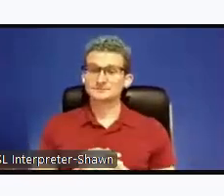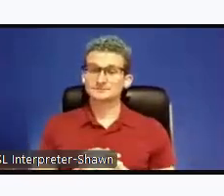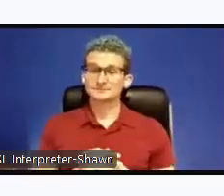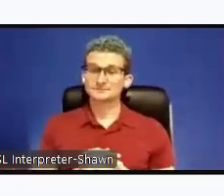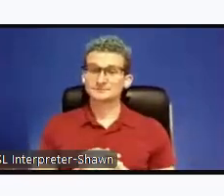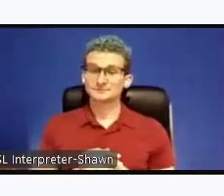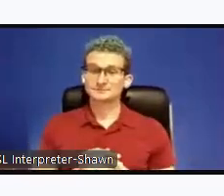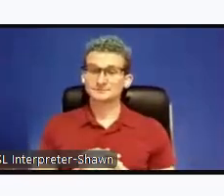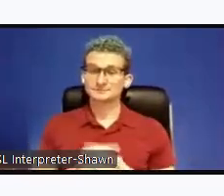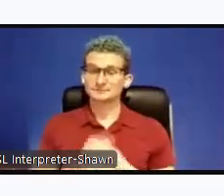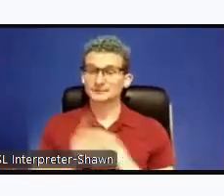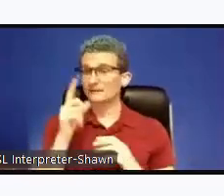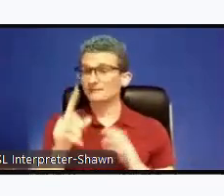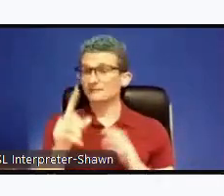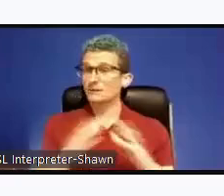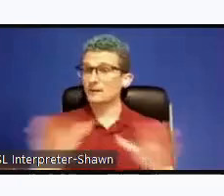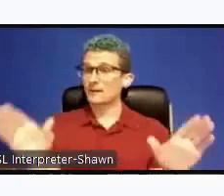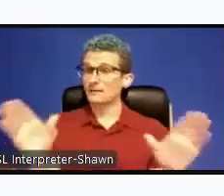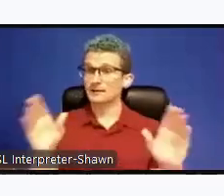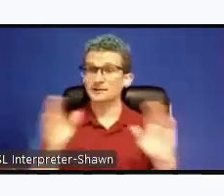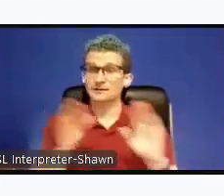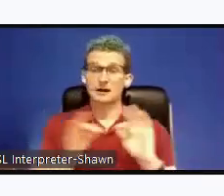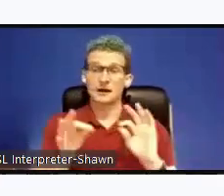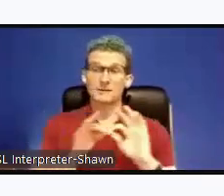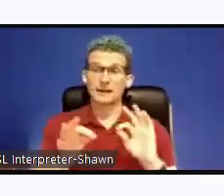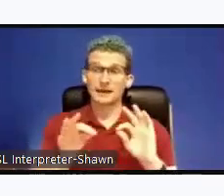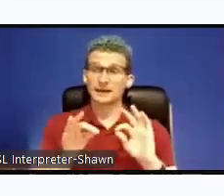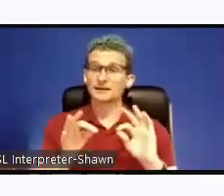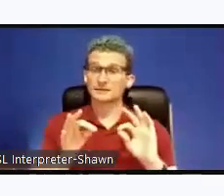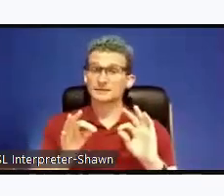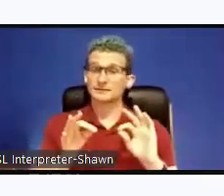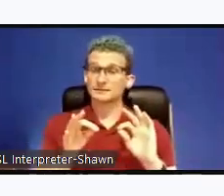And for public comment, you can raise your hand